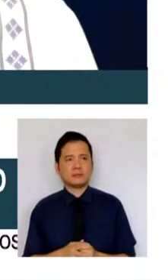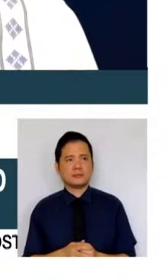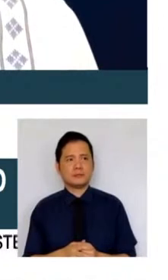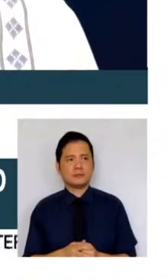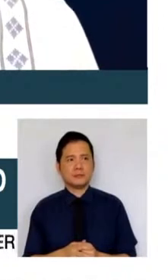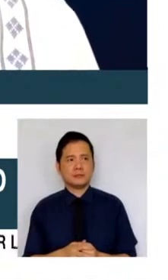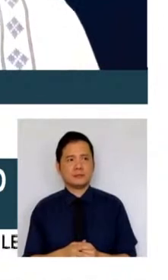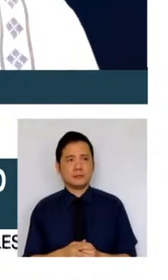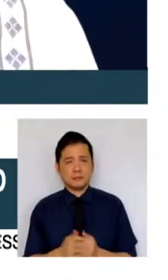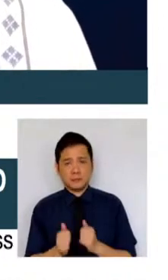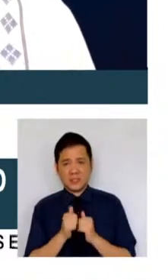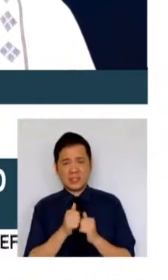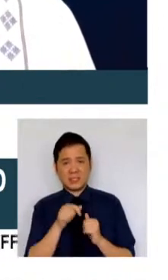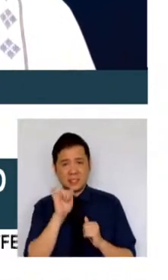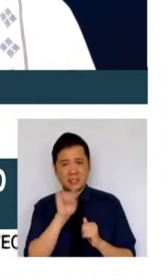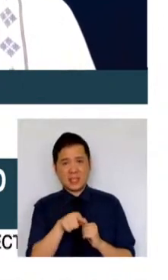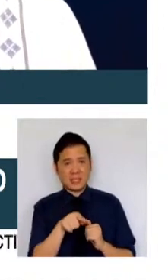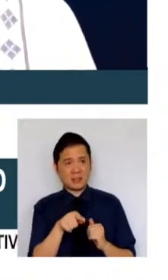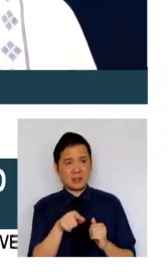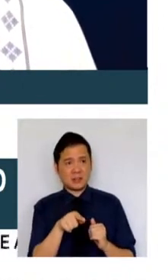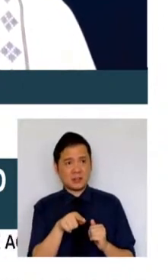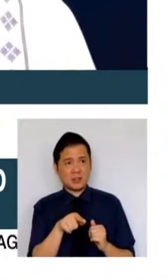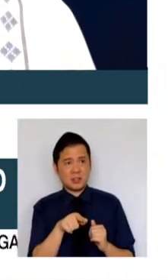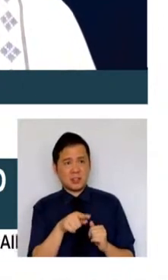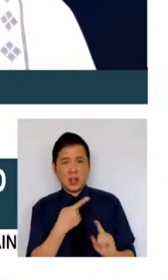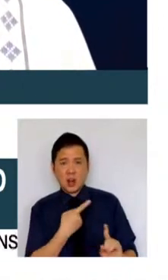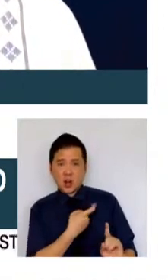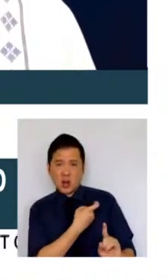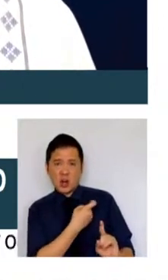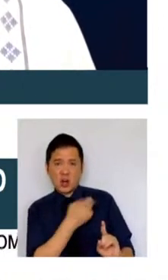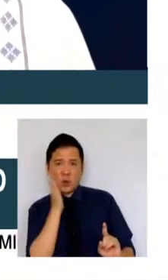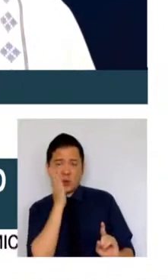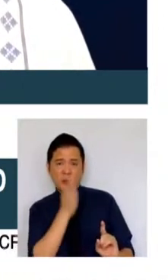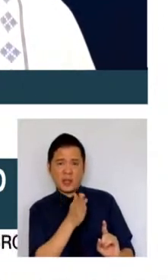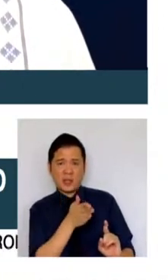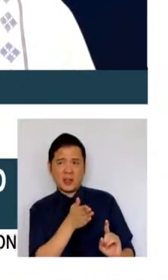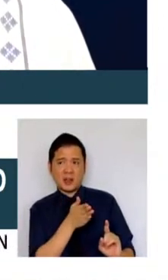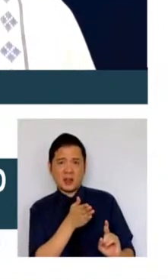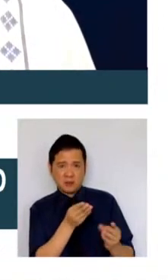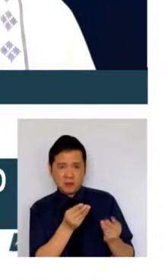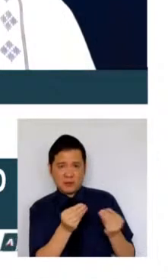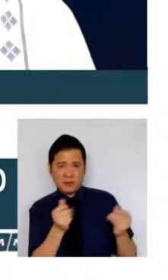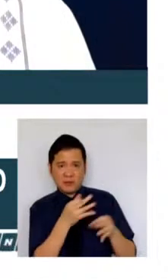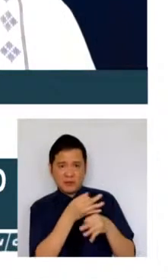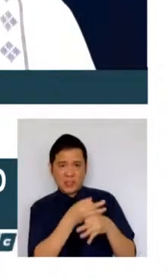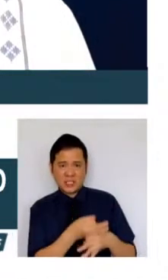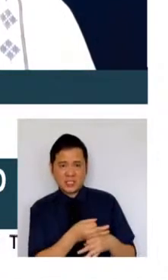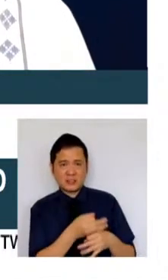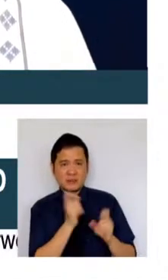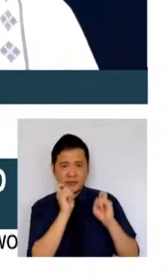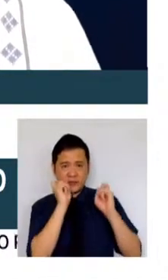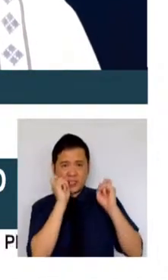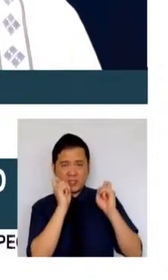be superficial or will the scars left be so deep and long-lasting?